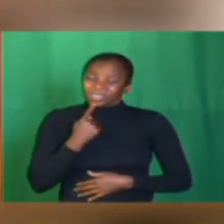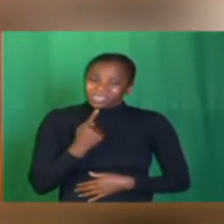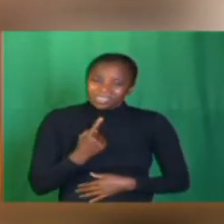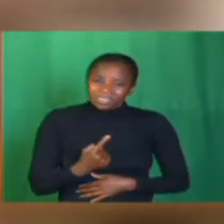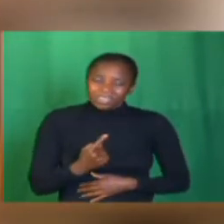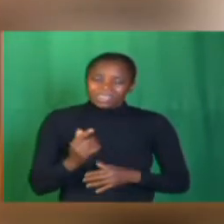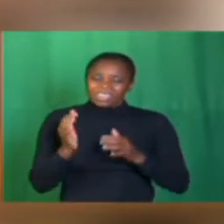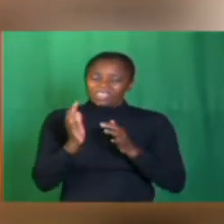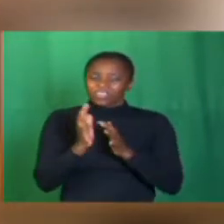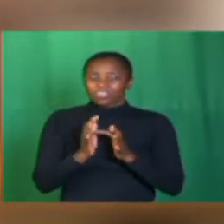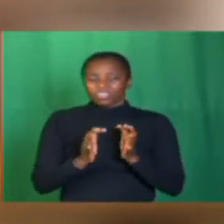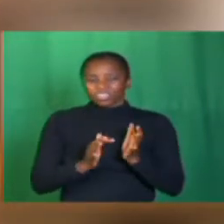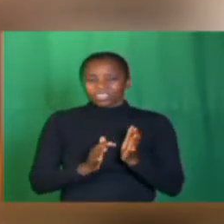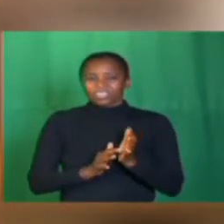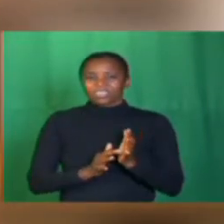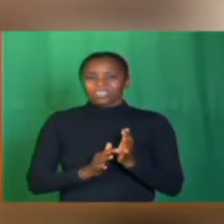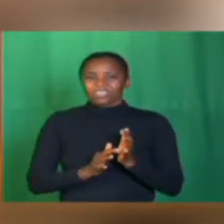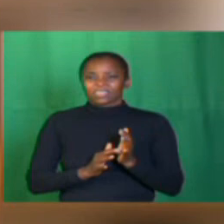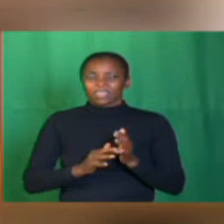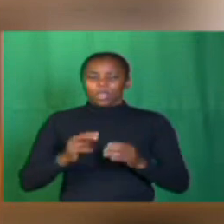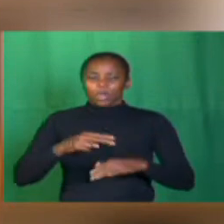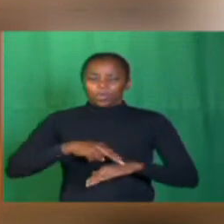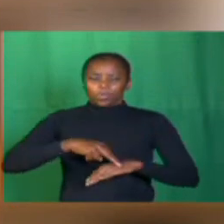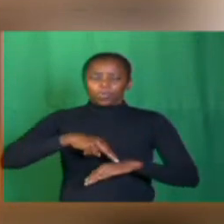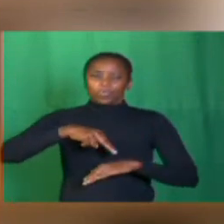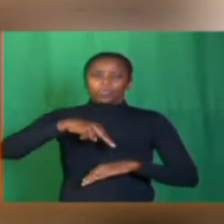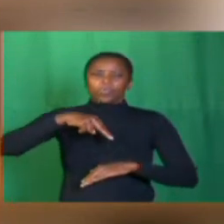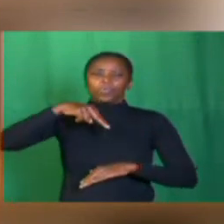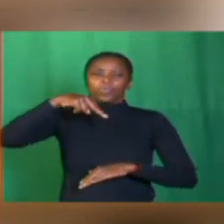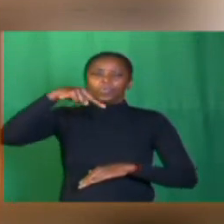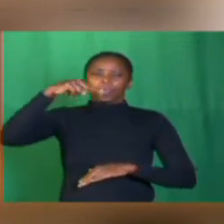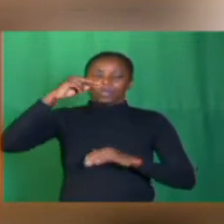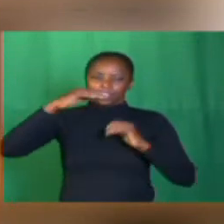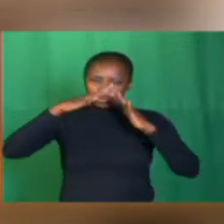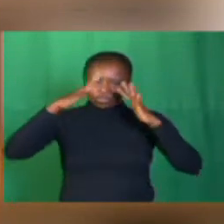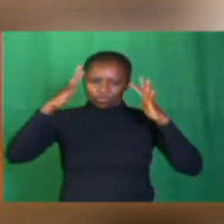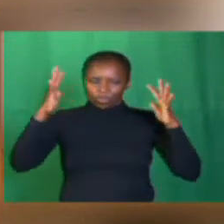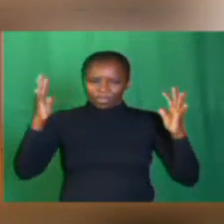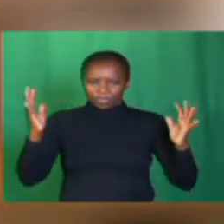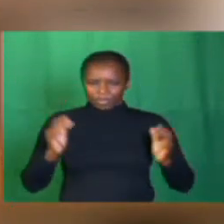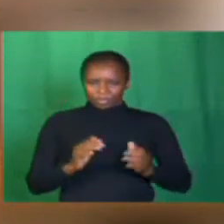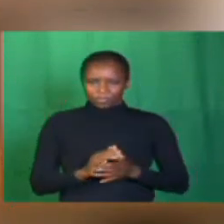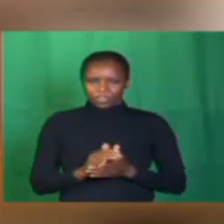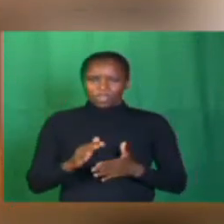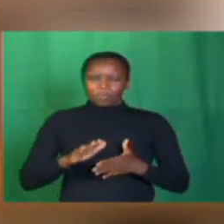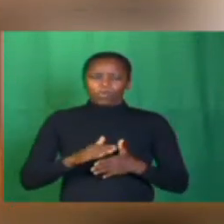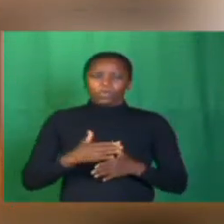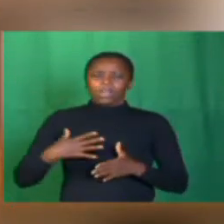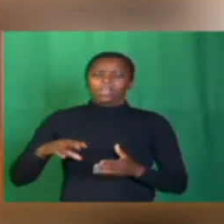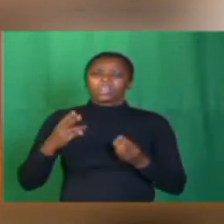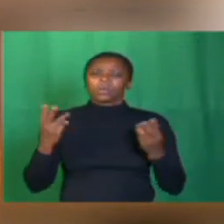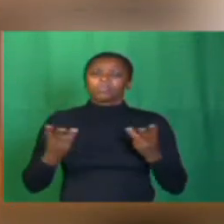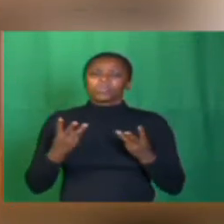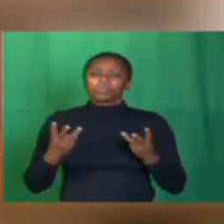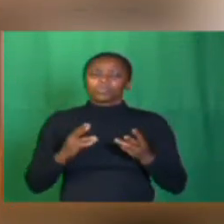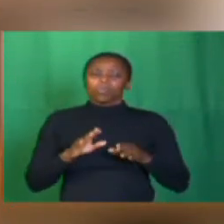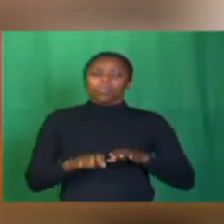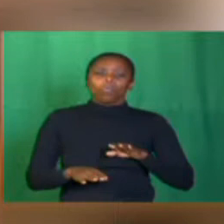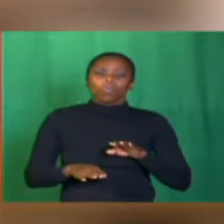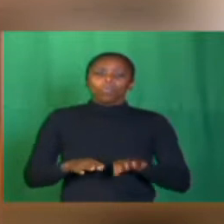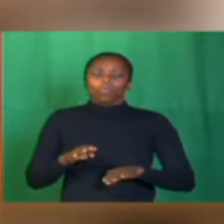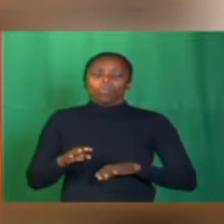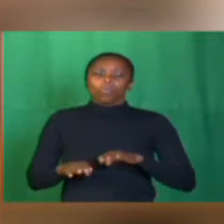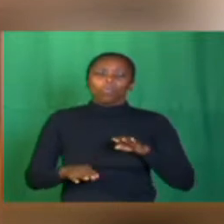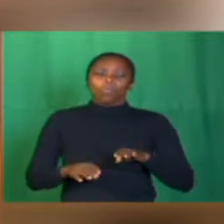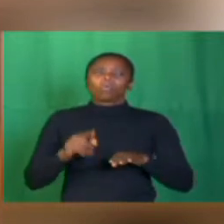that Jesus Christ was lifted up to heaven because people tend to say that Jesus walked to heaven. He did not walk. You